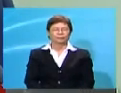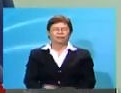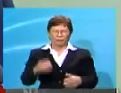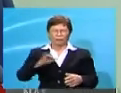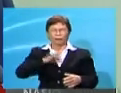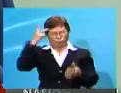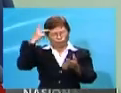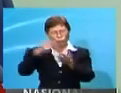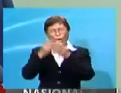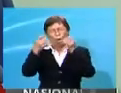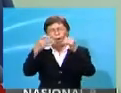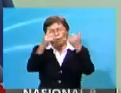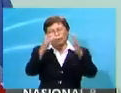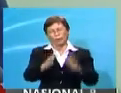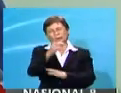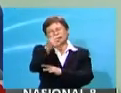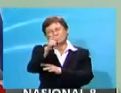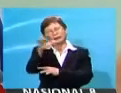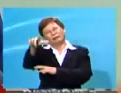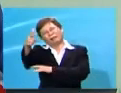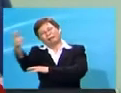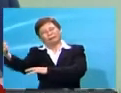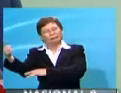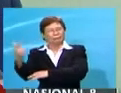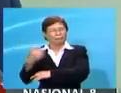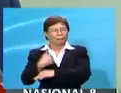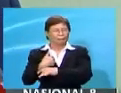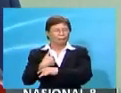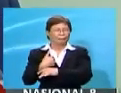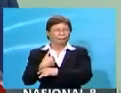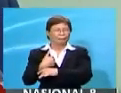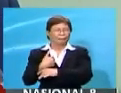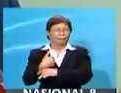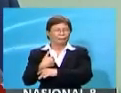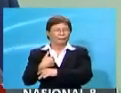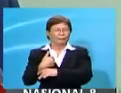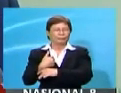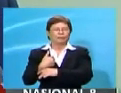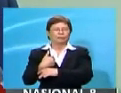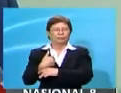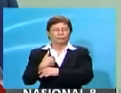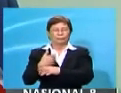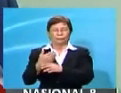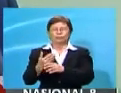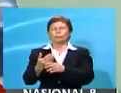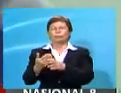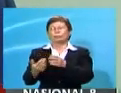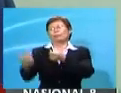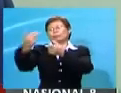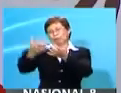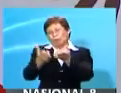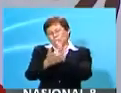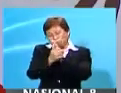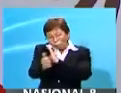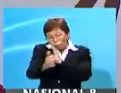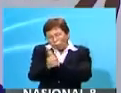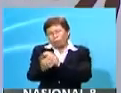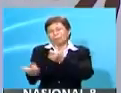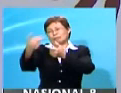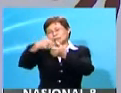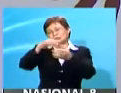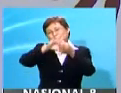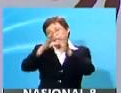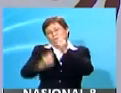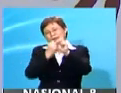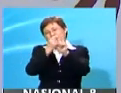fellow colleagues are really wting to Raise the bar and be able to play in the Olympics in Rio next year